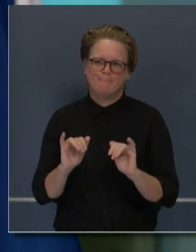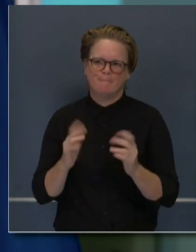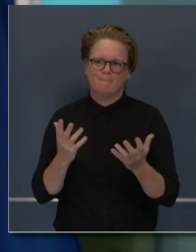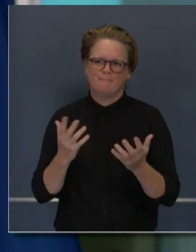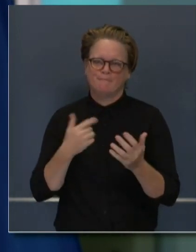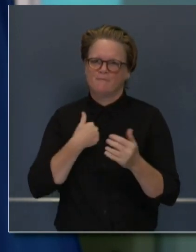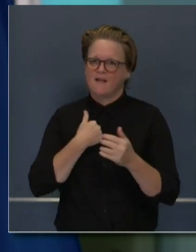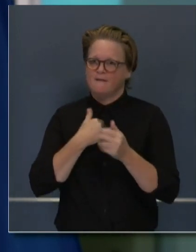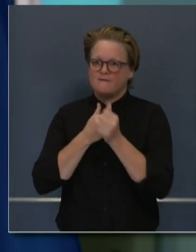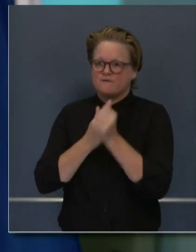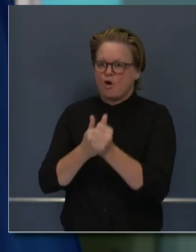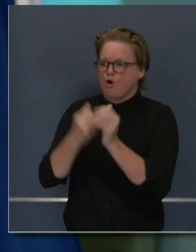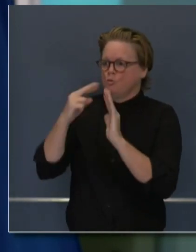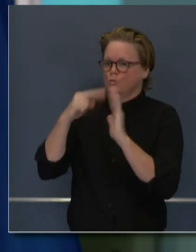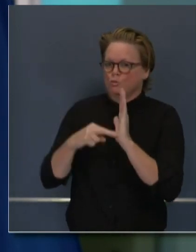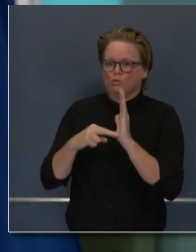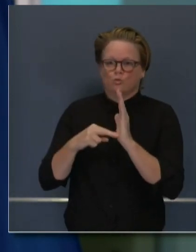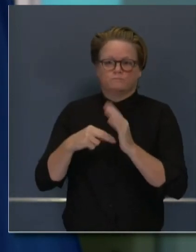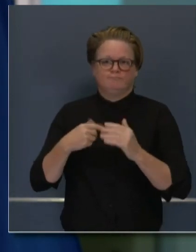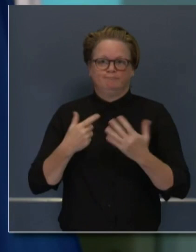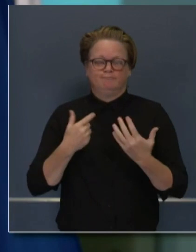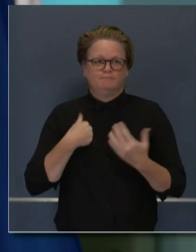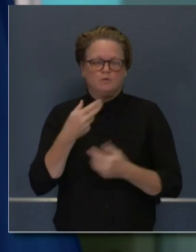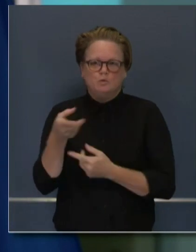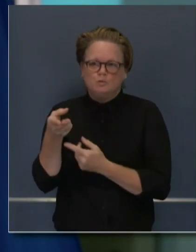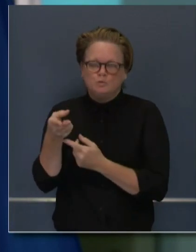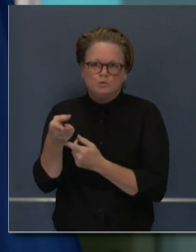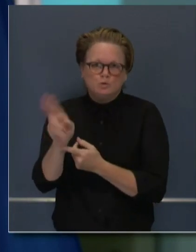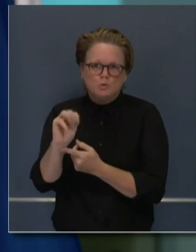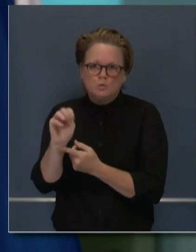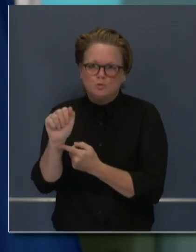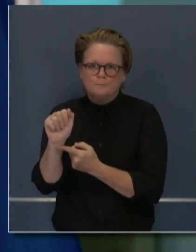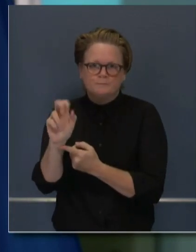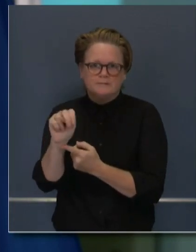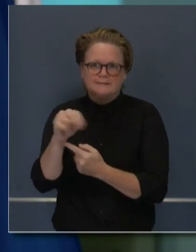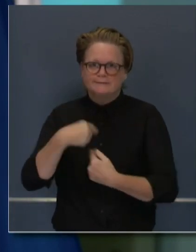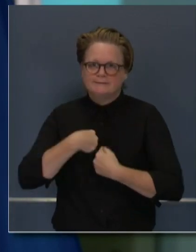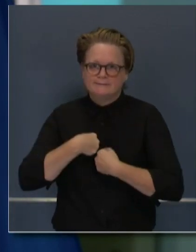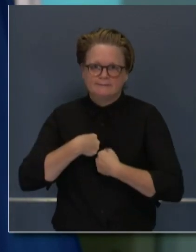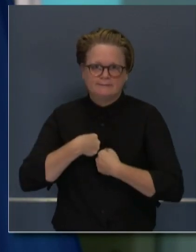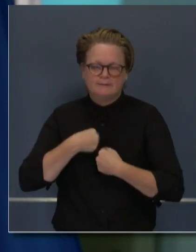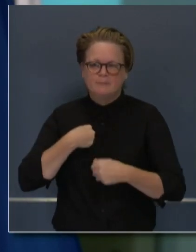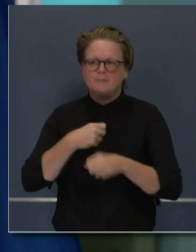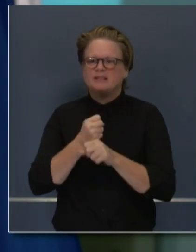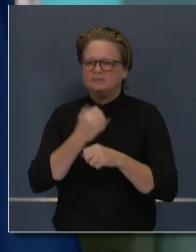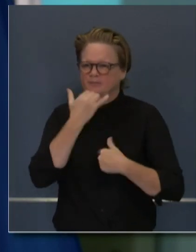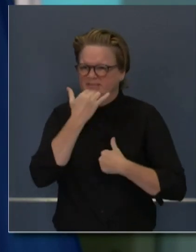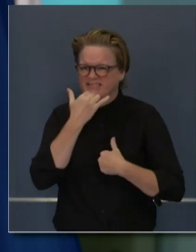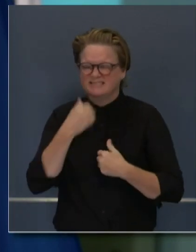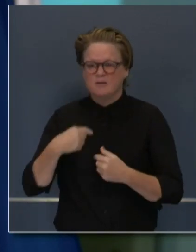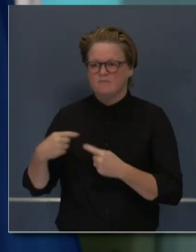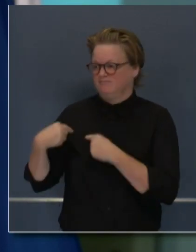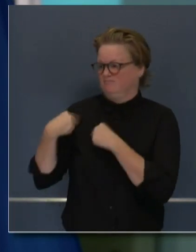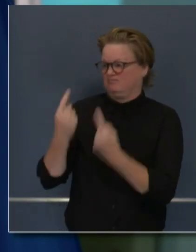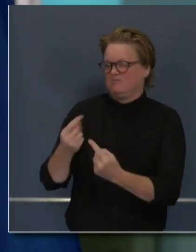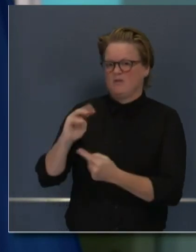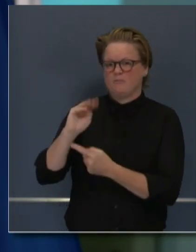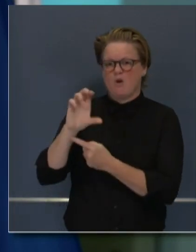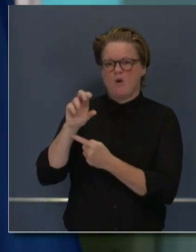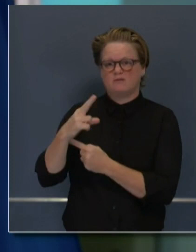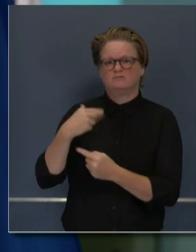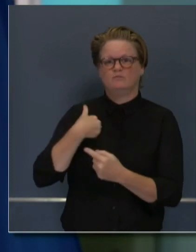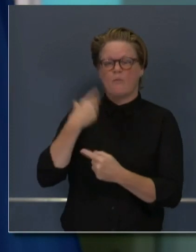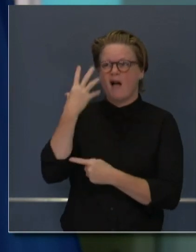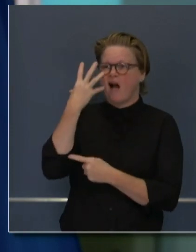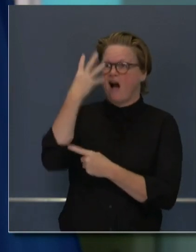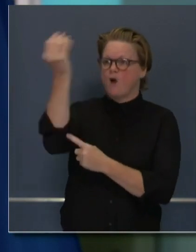We all fall short sometimes. We've been out, and I think for 3 times since, in fact, I know it's been 3 times because I remember